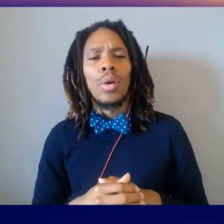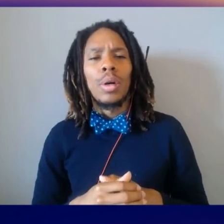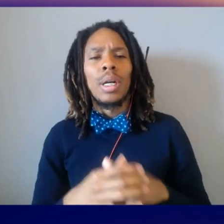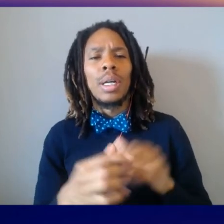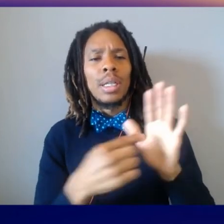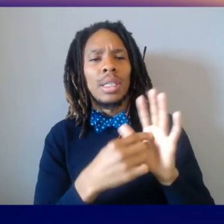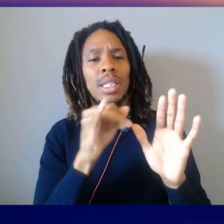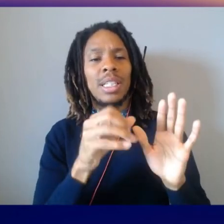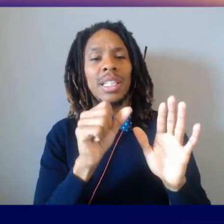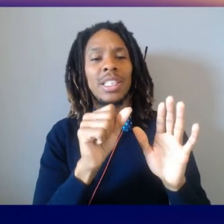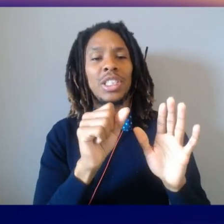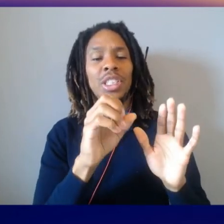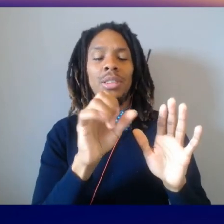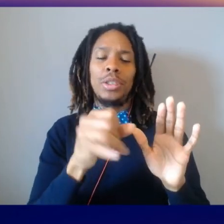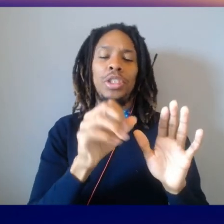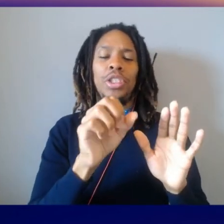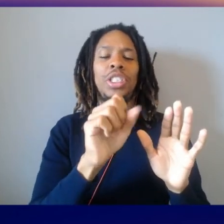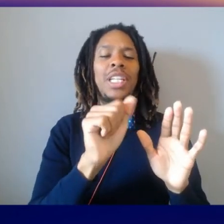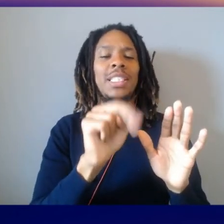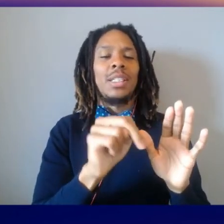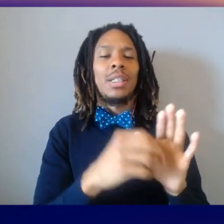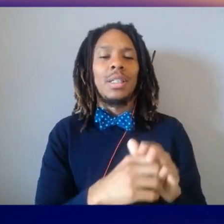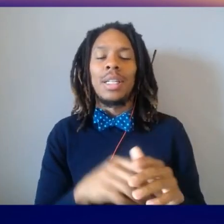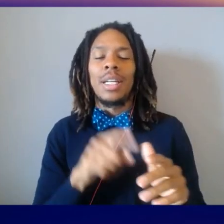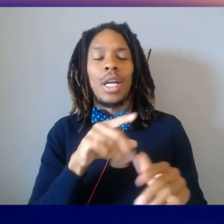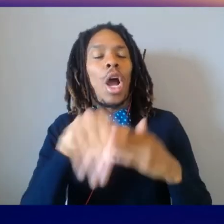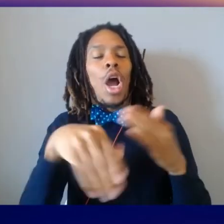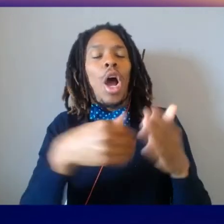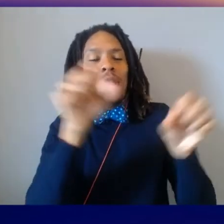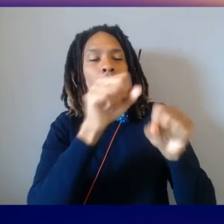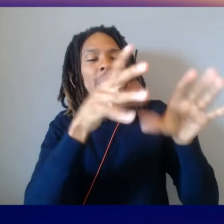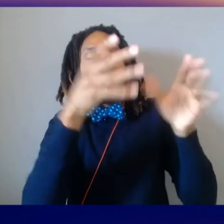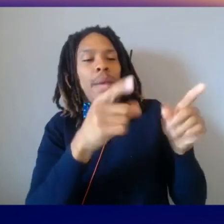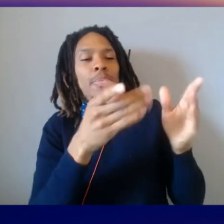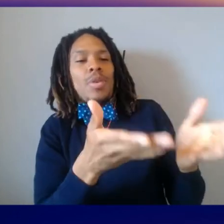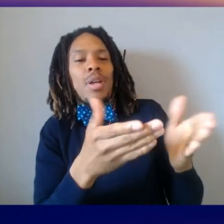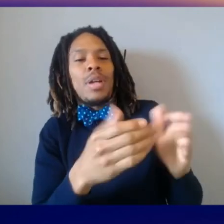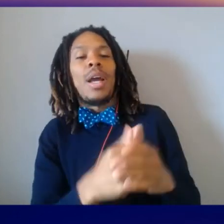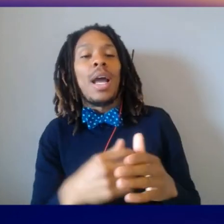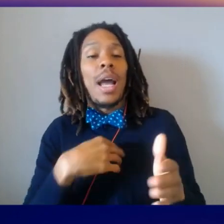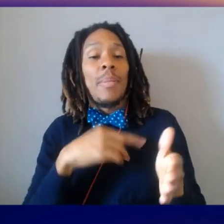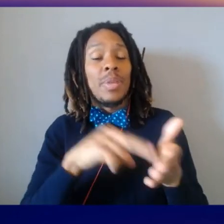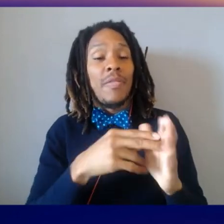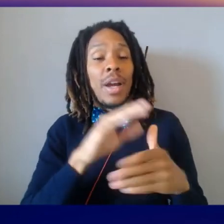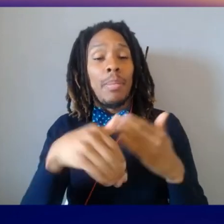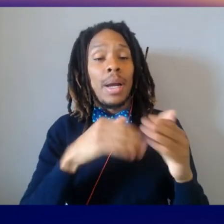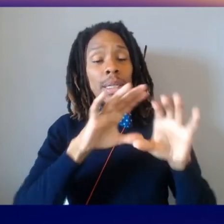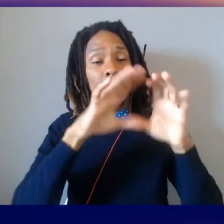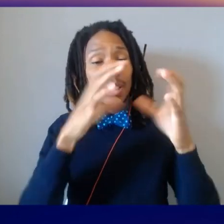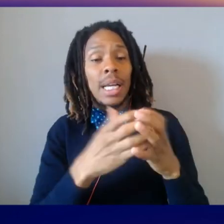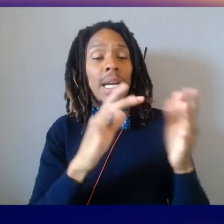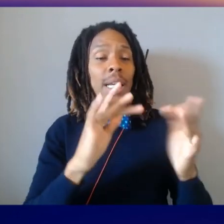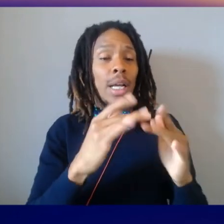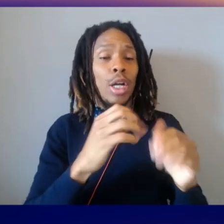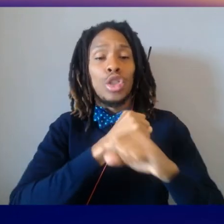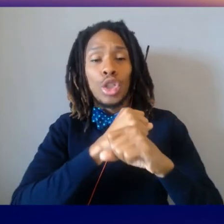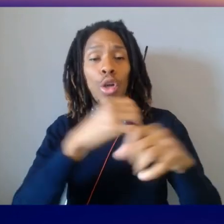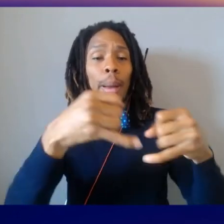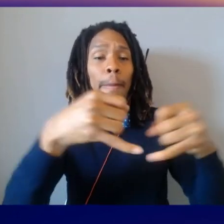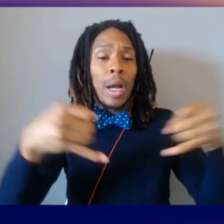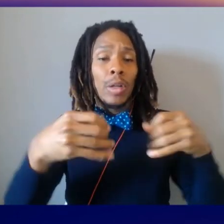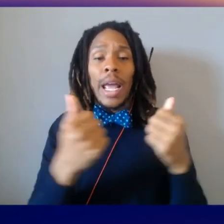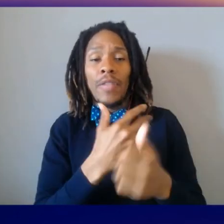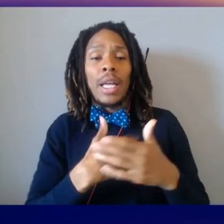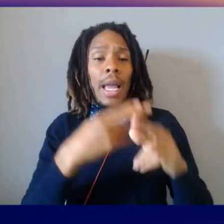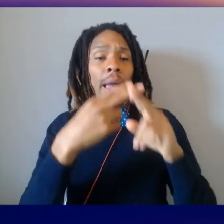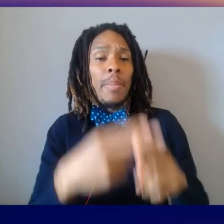Oh, so this wow. is where all the magic happens. So I've defined my entire network, all the security boundaries, or everything I mentioned, everything has